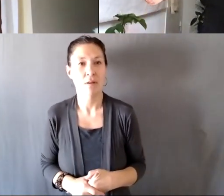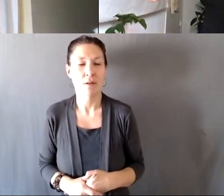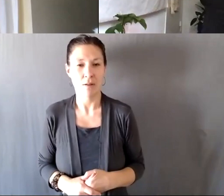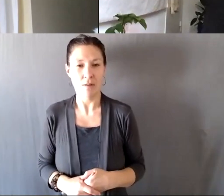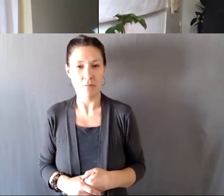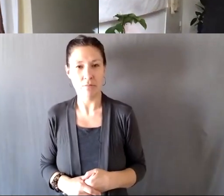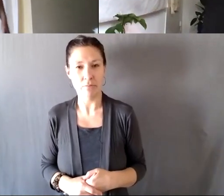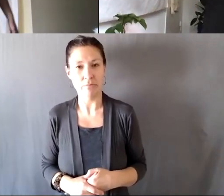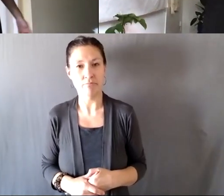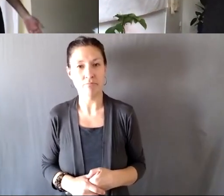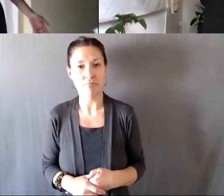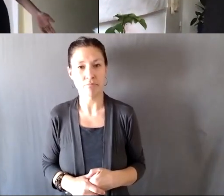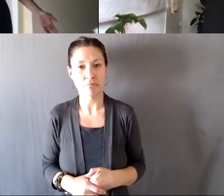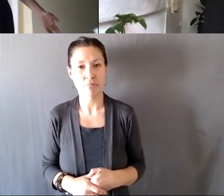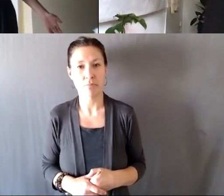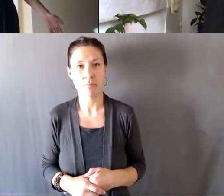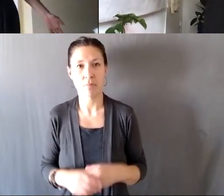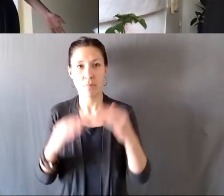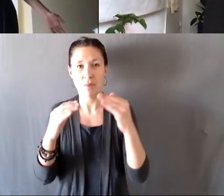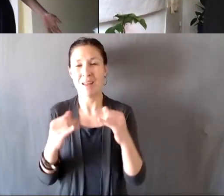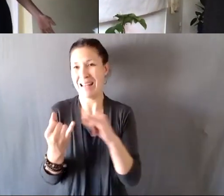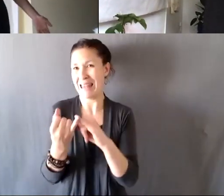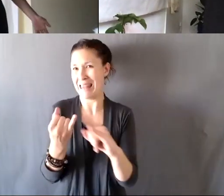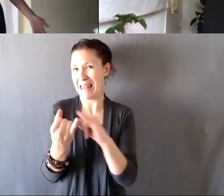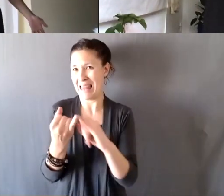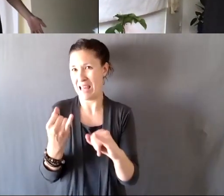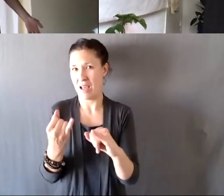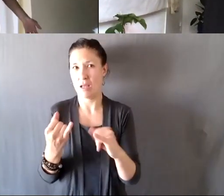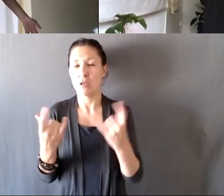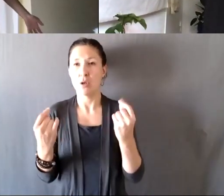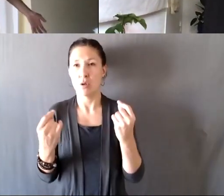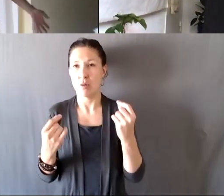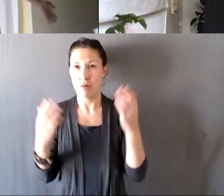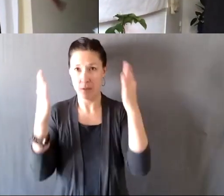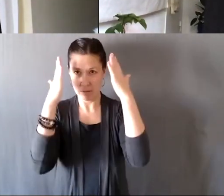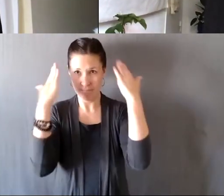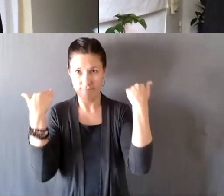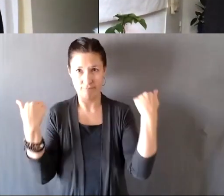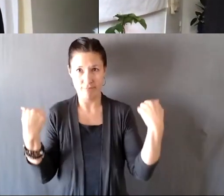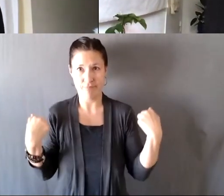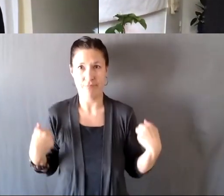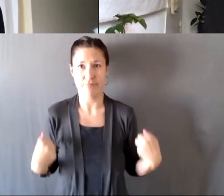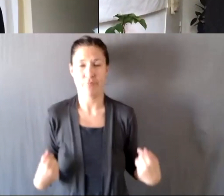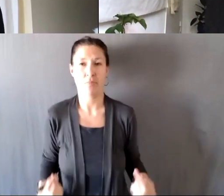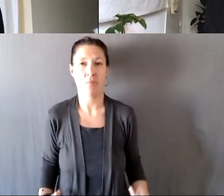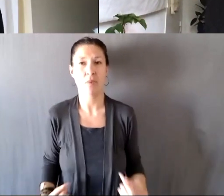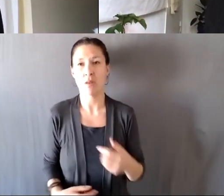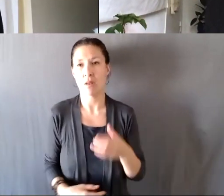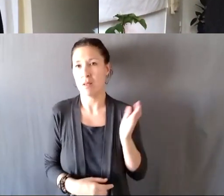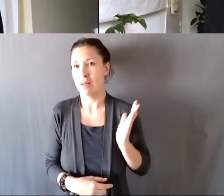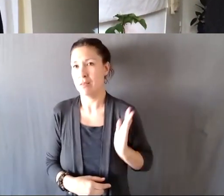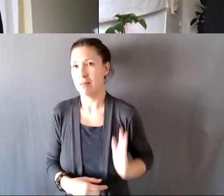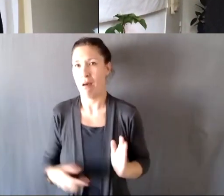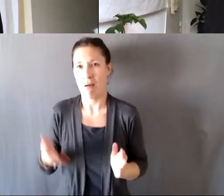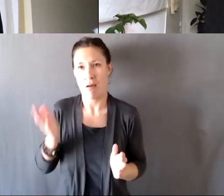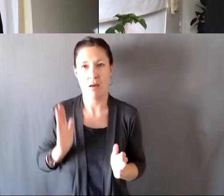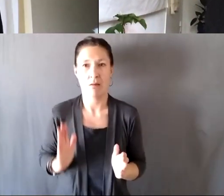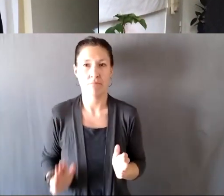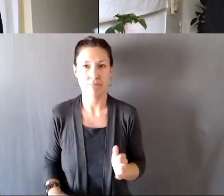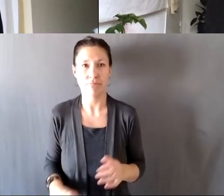And for our last chi bath, we will be doing the sides, so we get all of the body. So really starting back from the